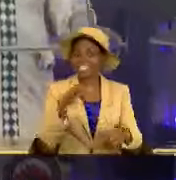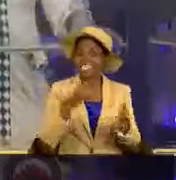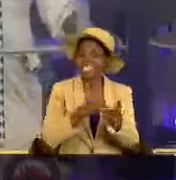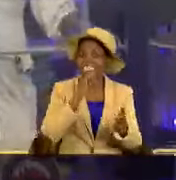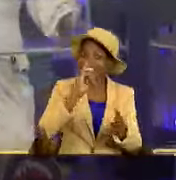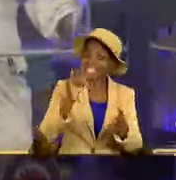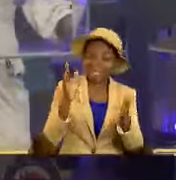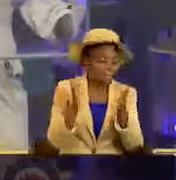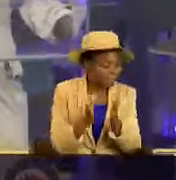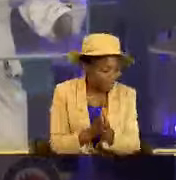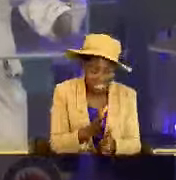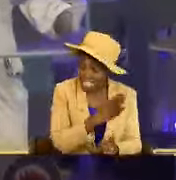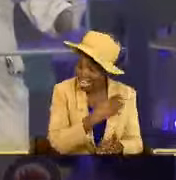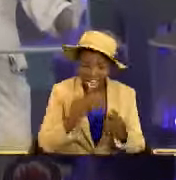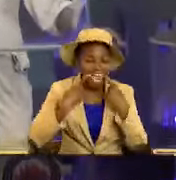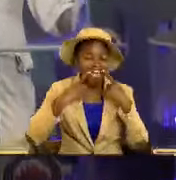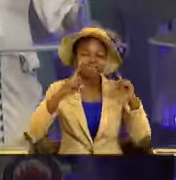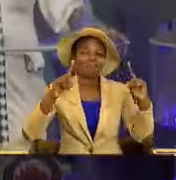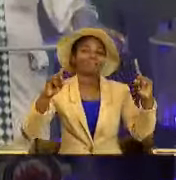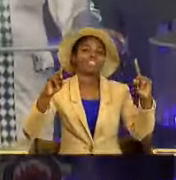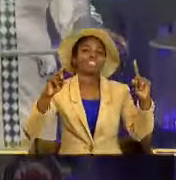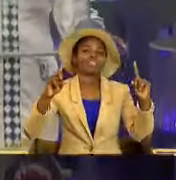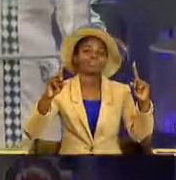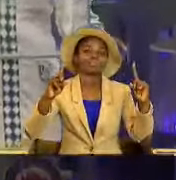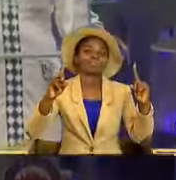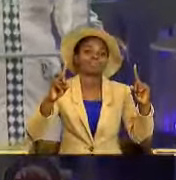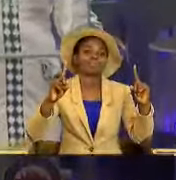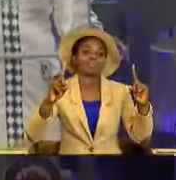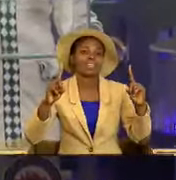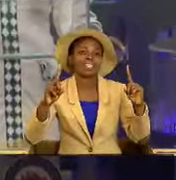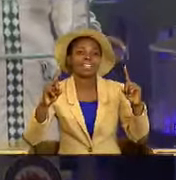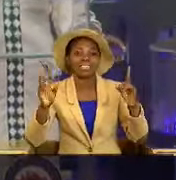a confession